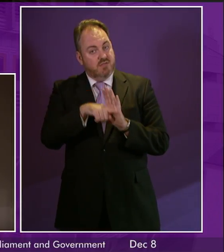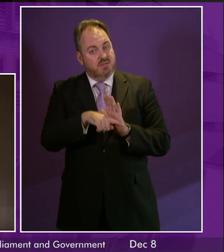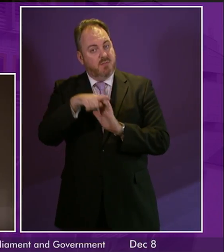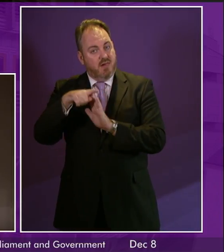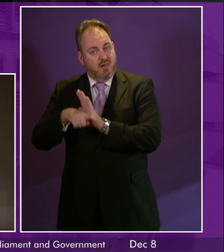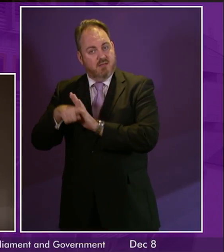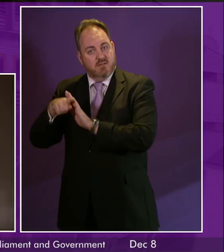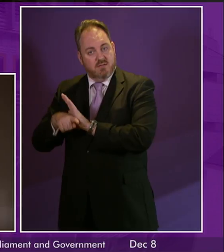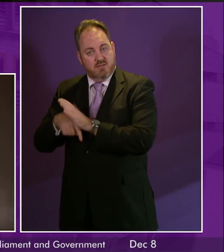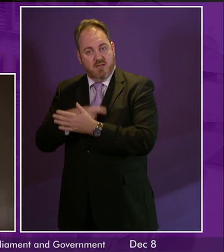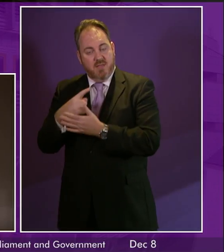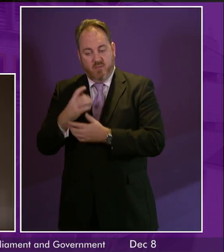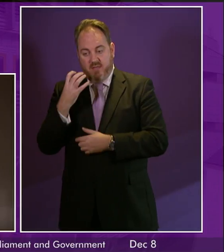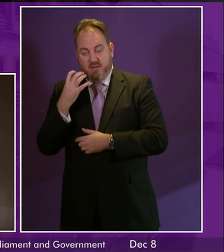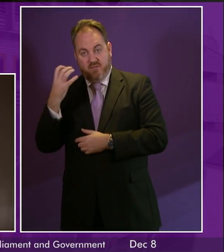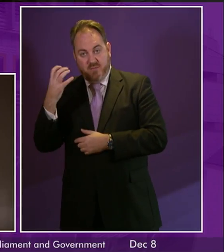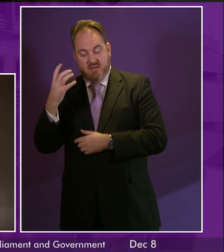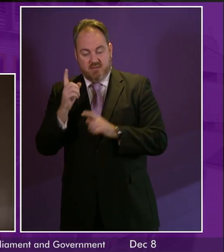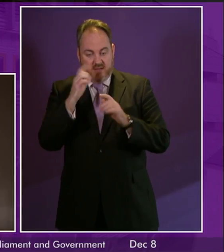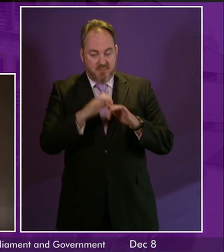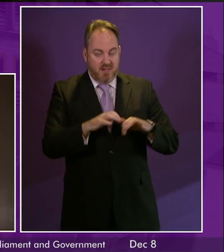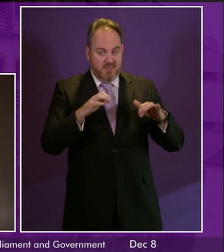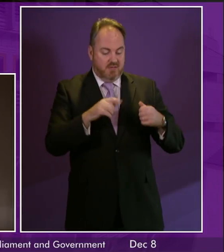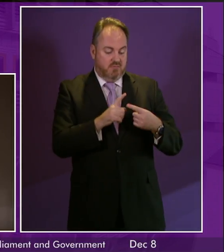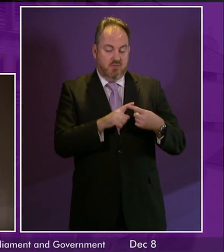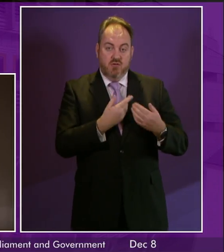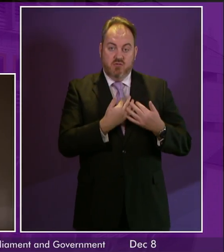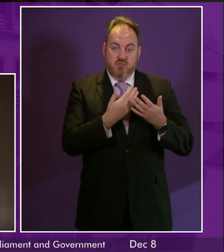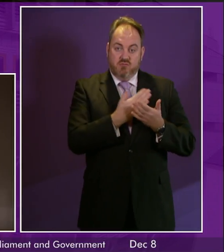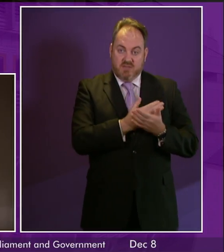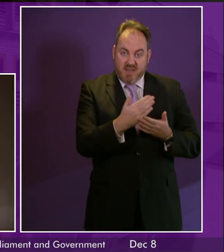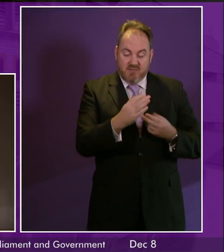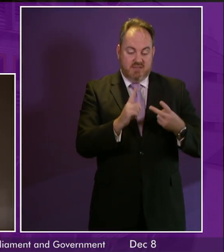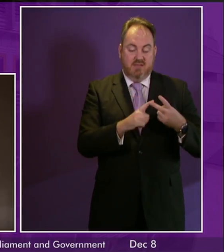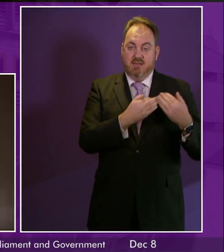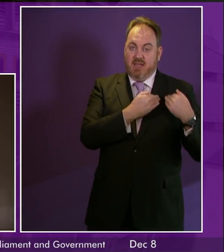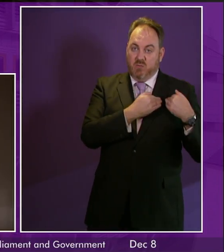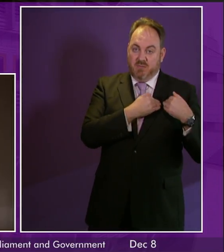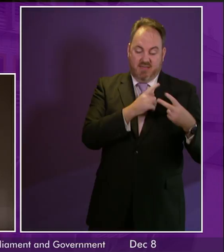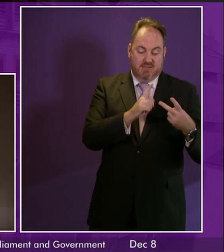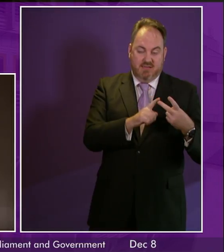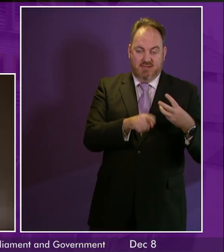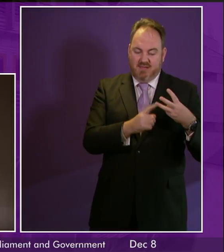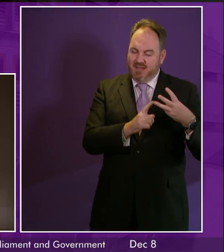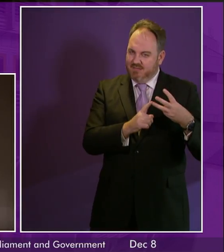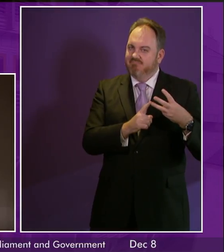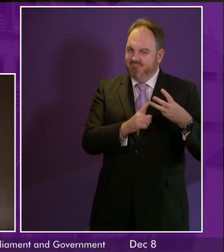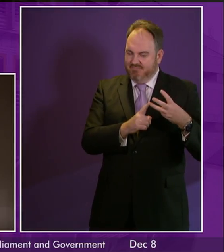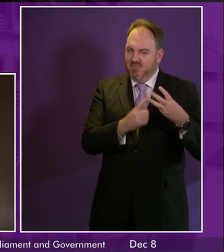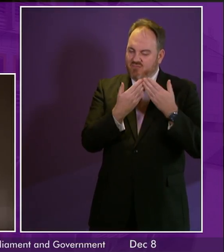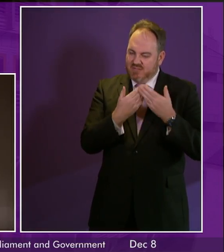between Parliament and the government, these being transparency, accountability, and, importantly, the respect